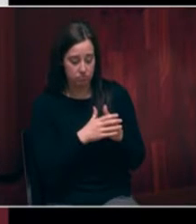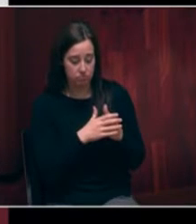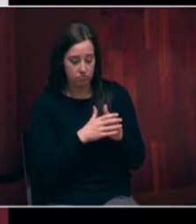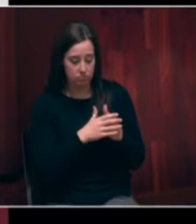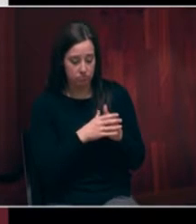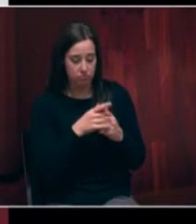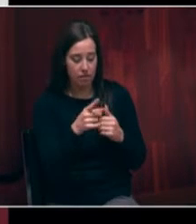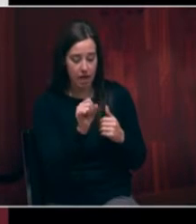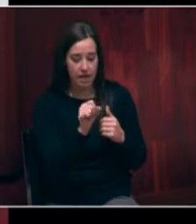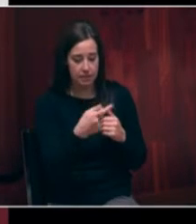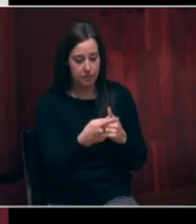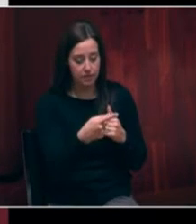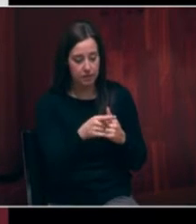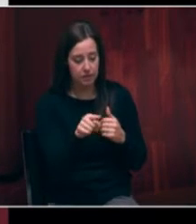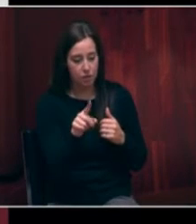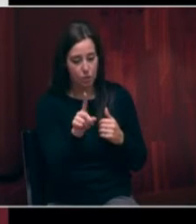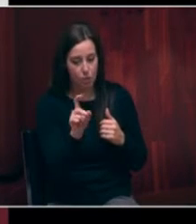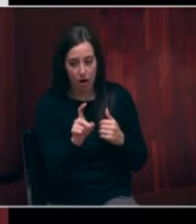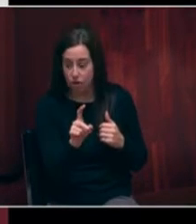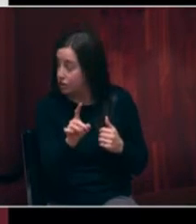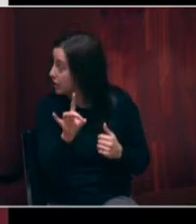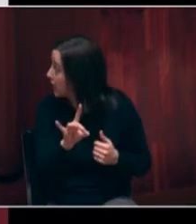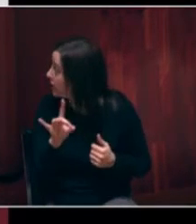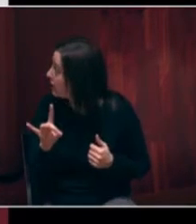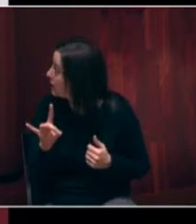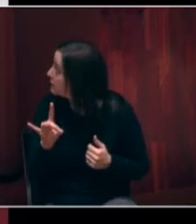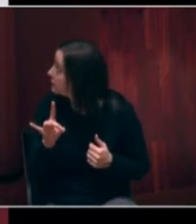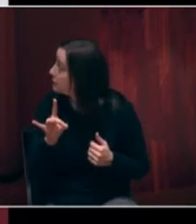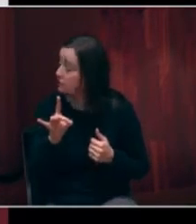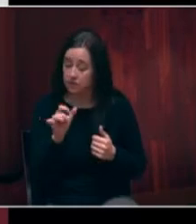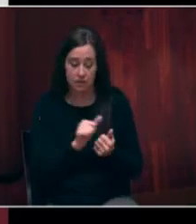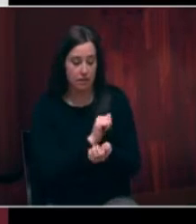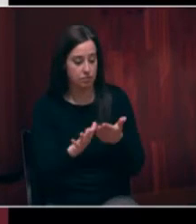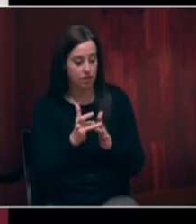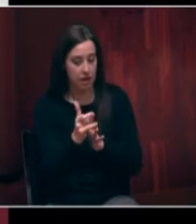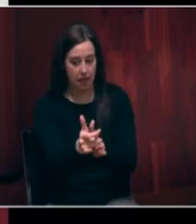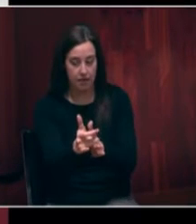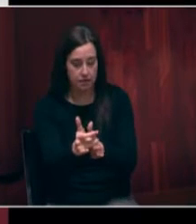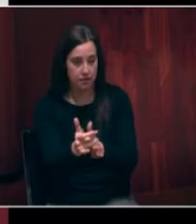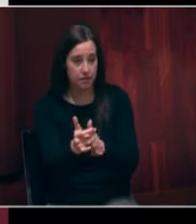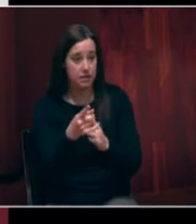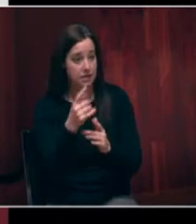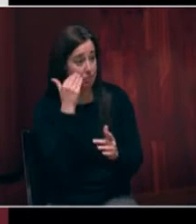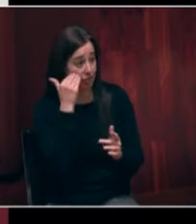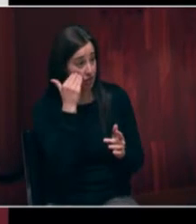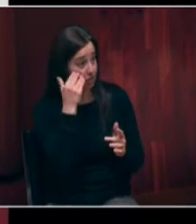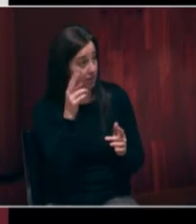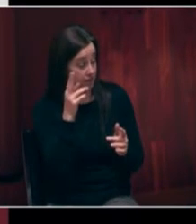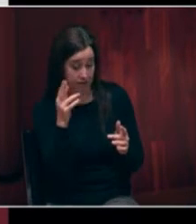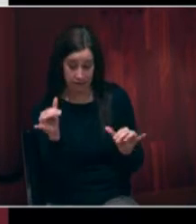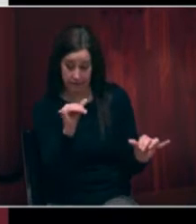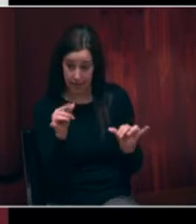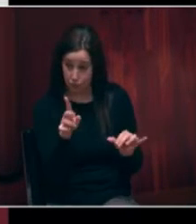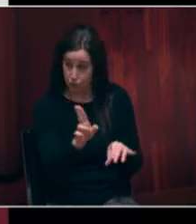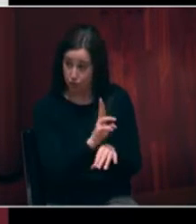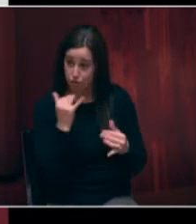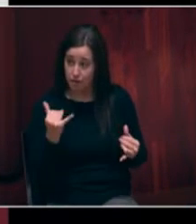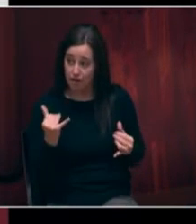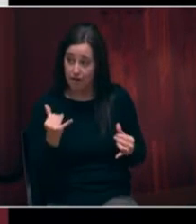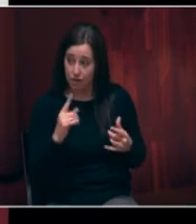NIST SP888, Guidelines for Media Sanitization. This could be familiar to you because it's the standard that you're using right now probably